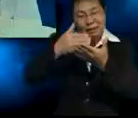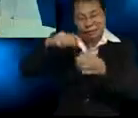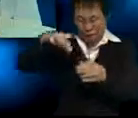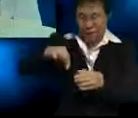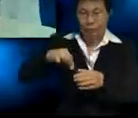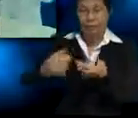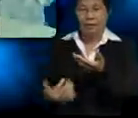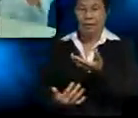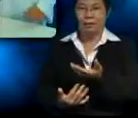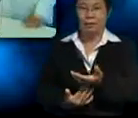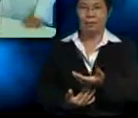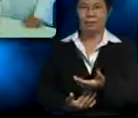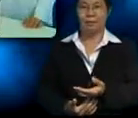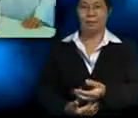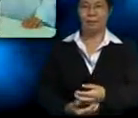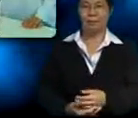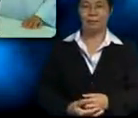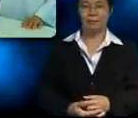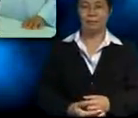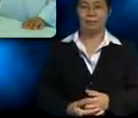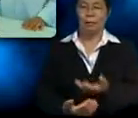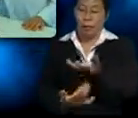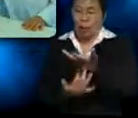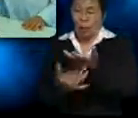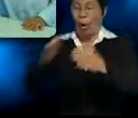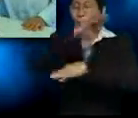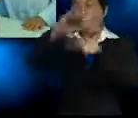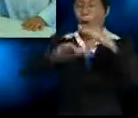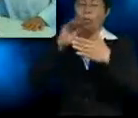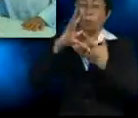Heat the filtrate until all the water evaporates.